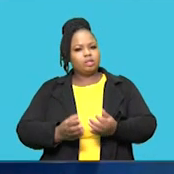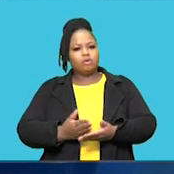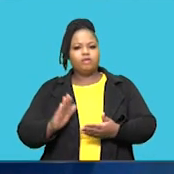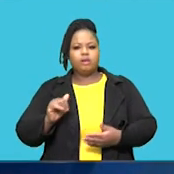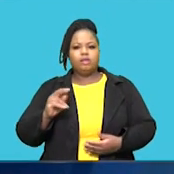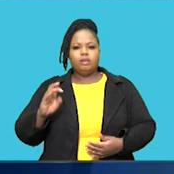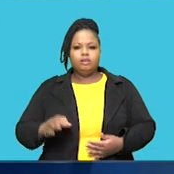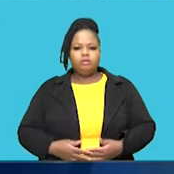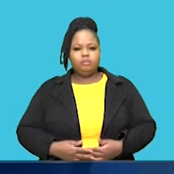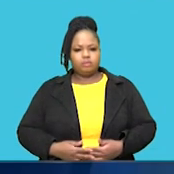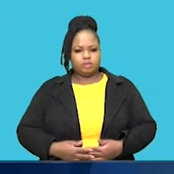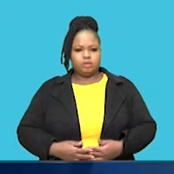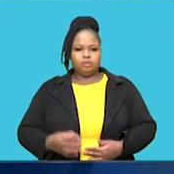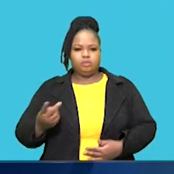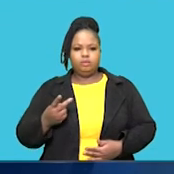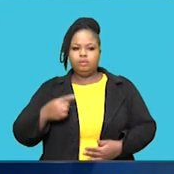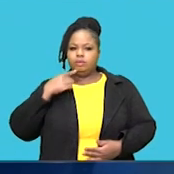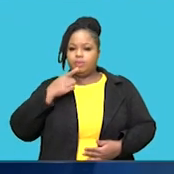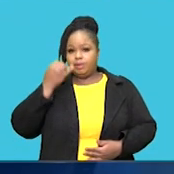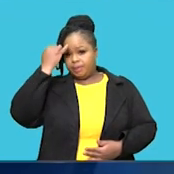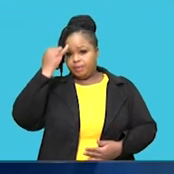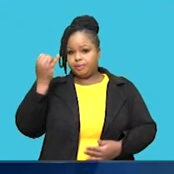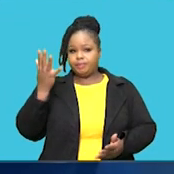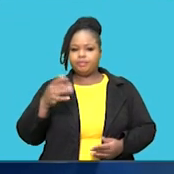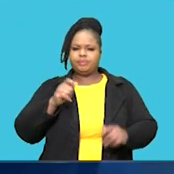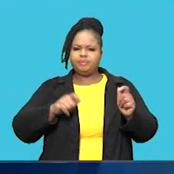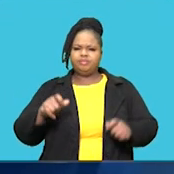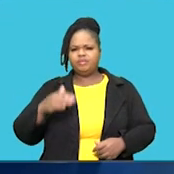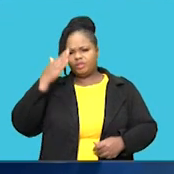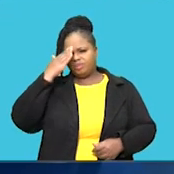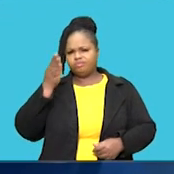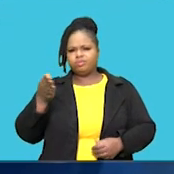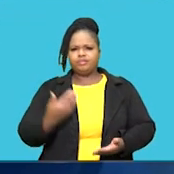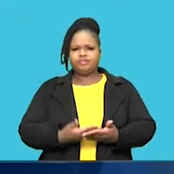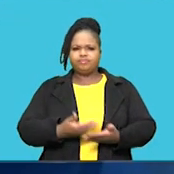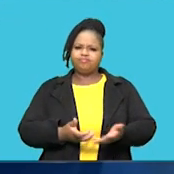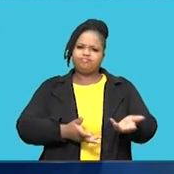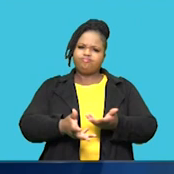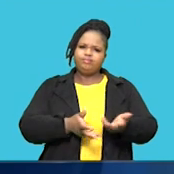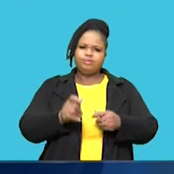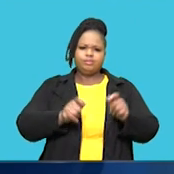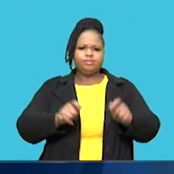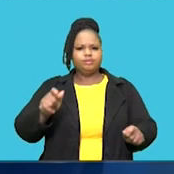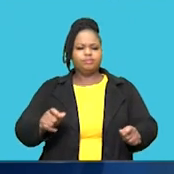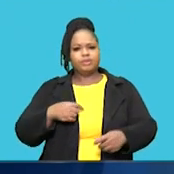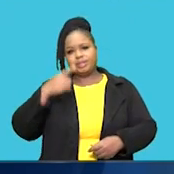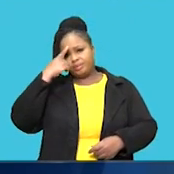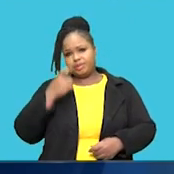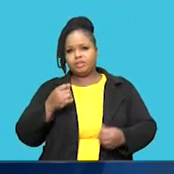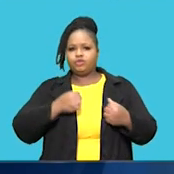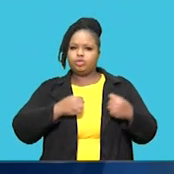The party also adds that they did this initiative so that the public knows that they are available to engage anyone and that they believe in